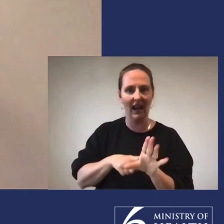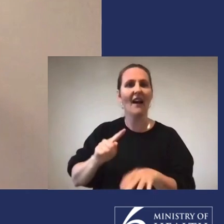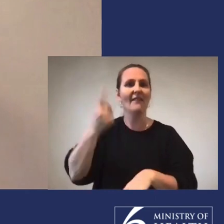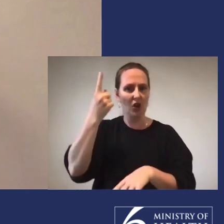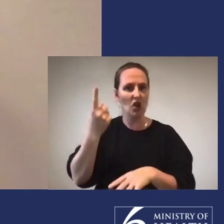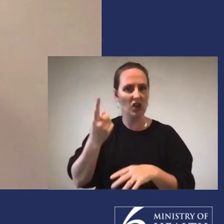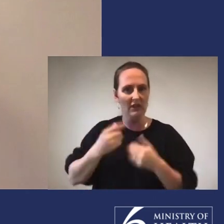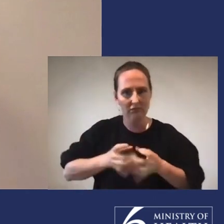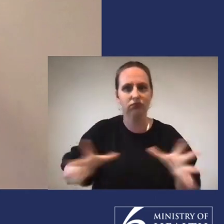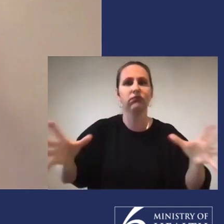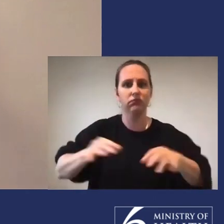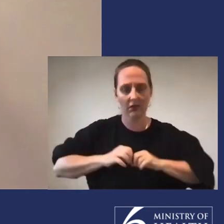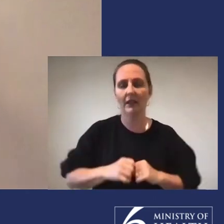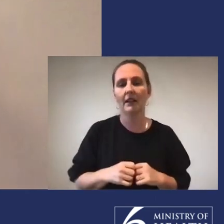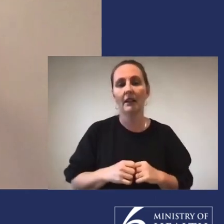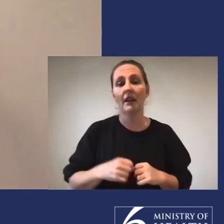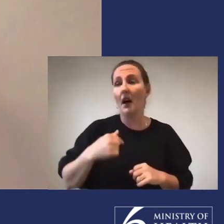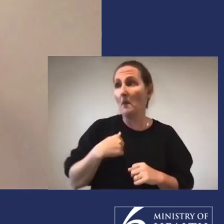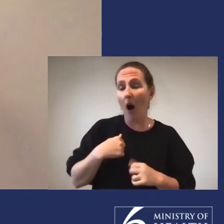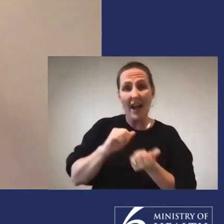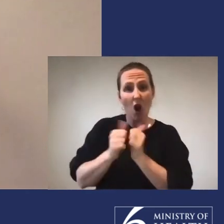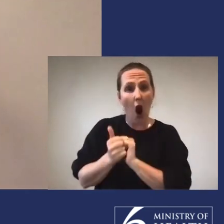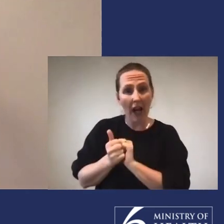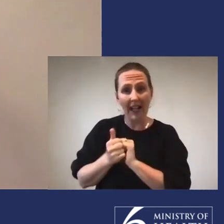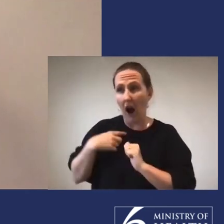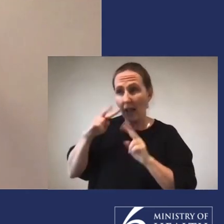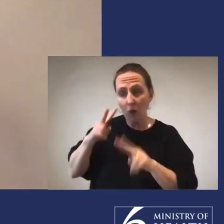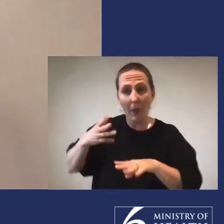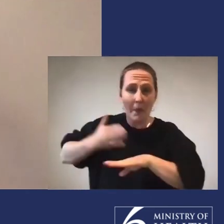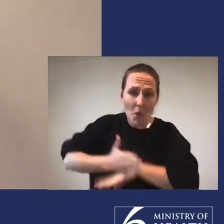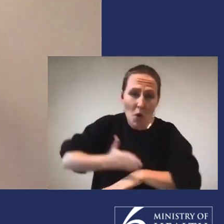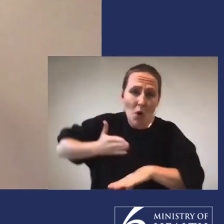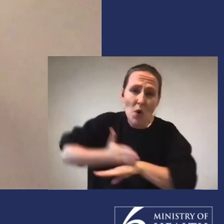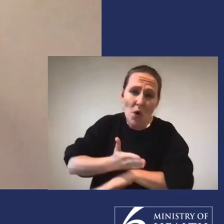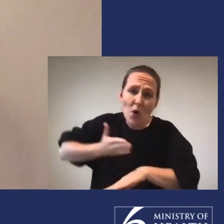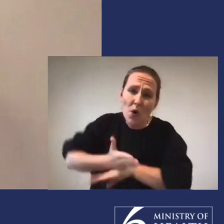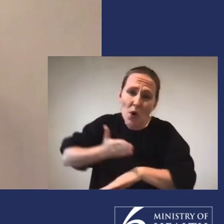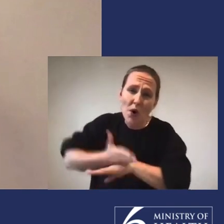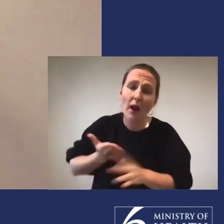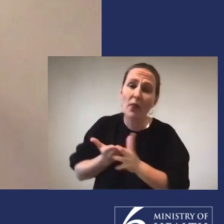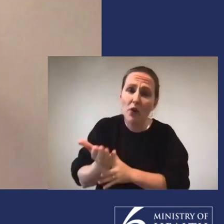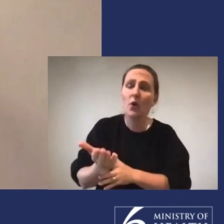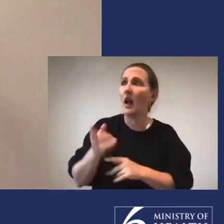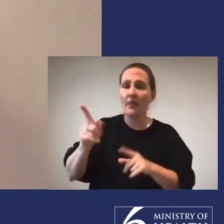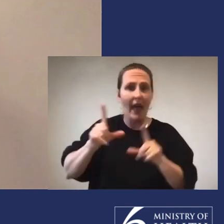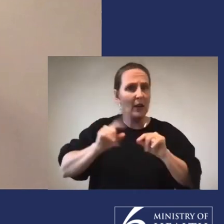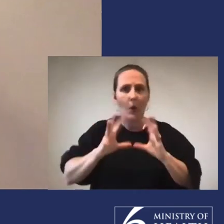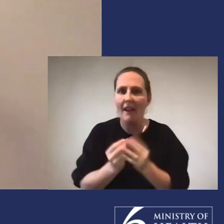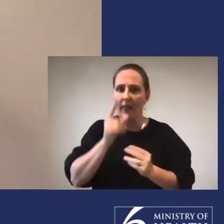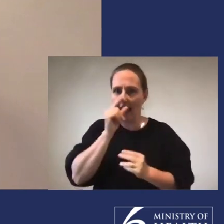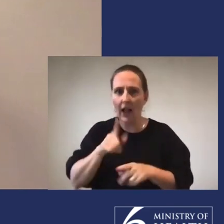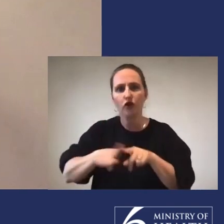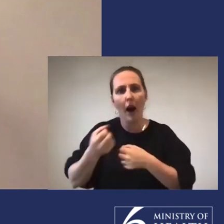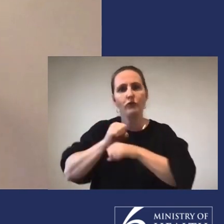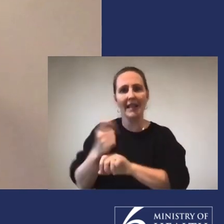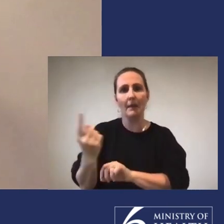healthcare workers, I just saw them working so hard and doing everything they could to protect themselves and their own families from going to work